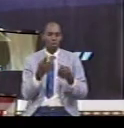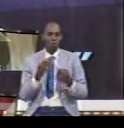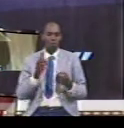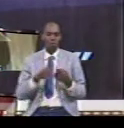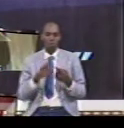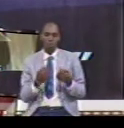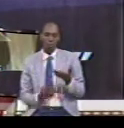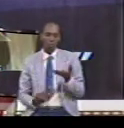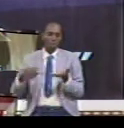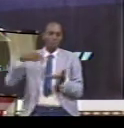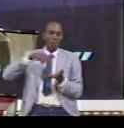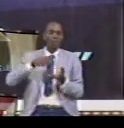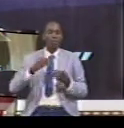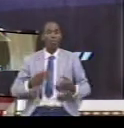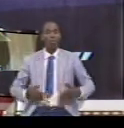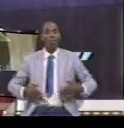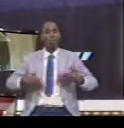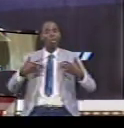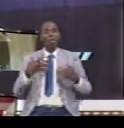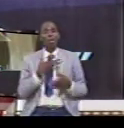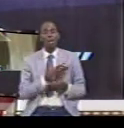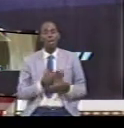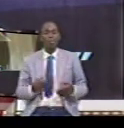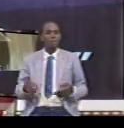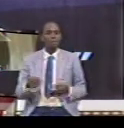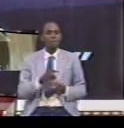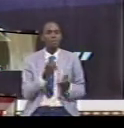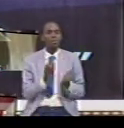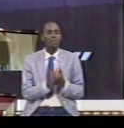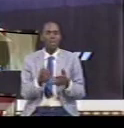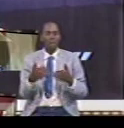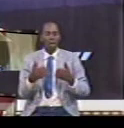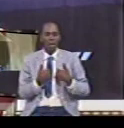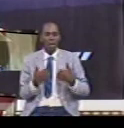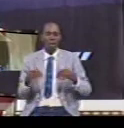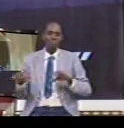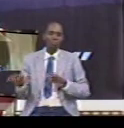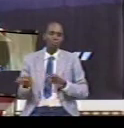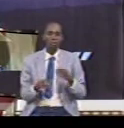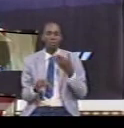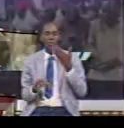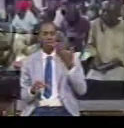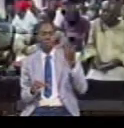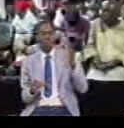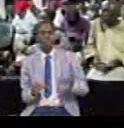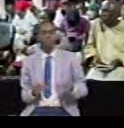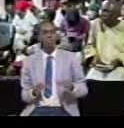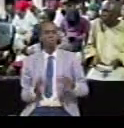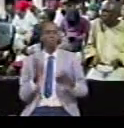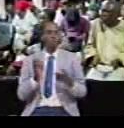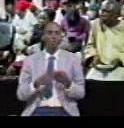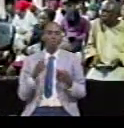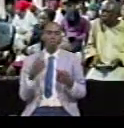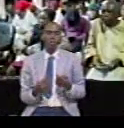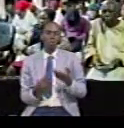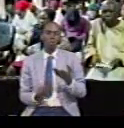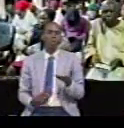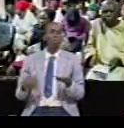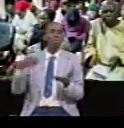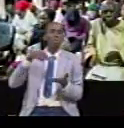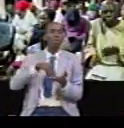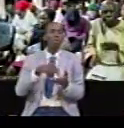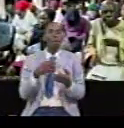life. And they that have done evil unto the